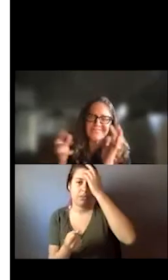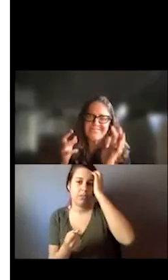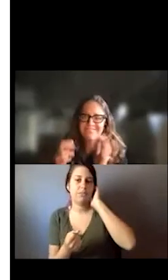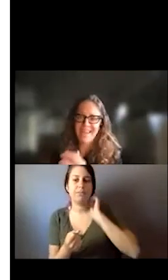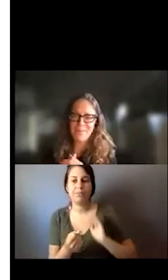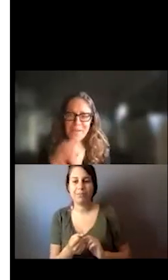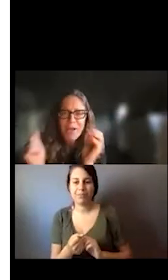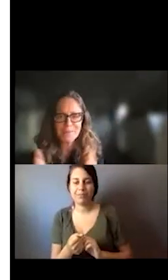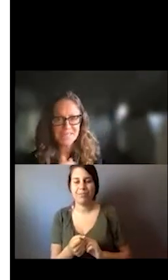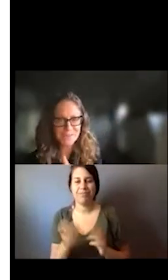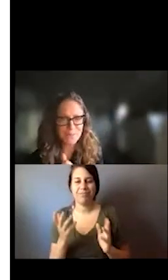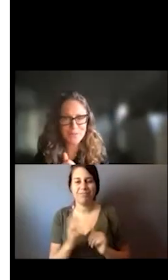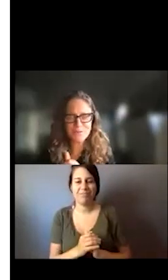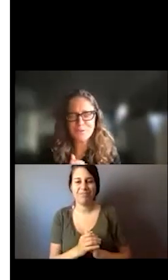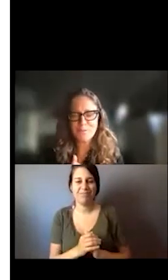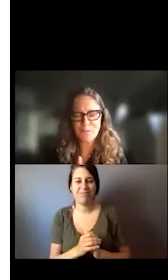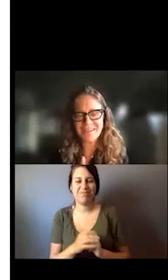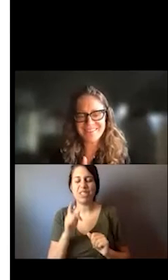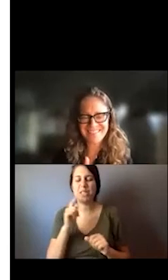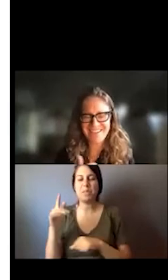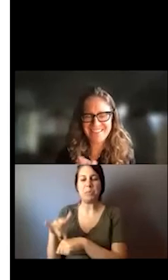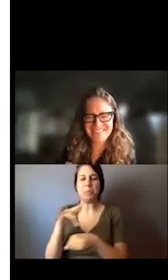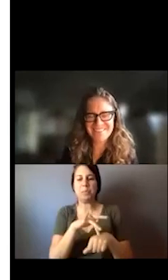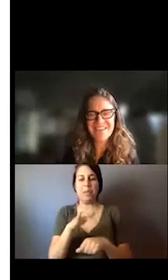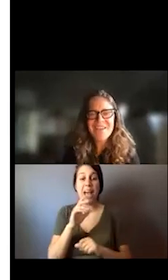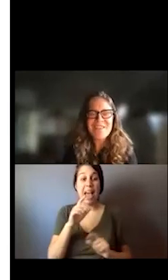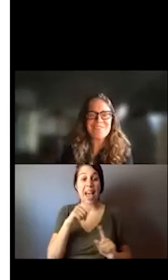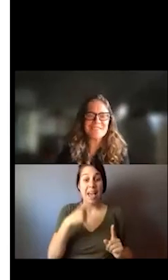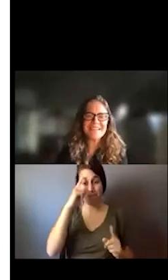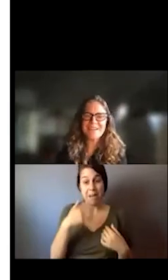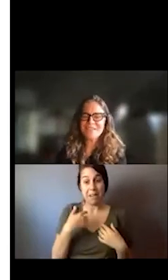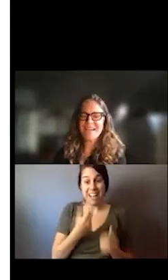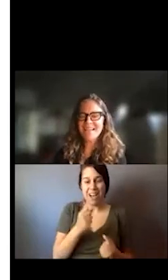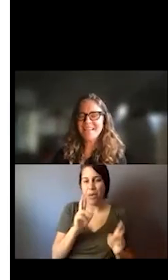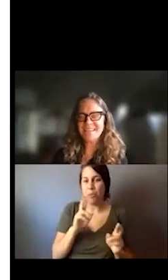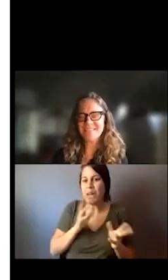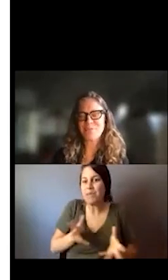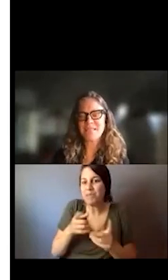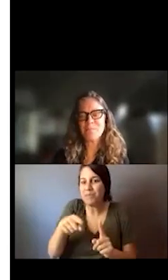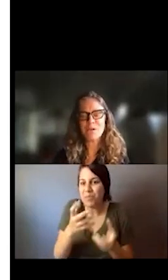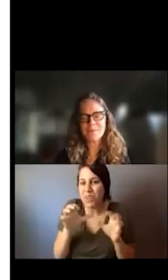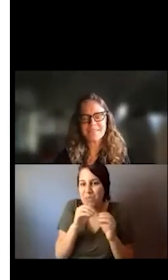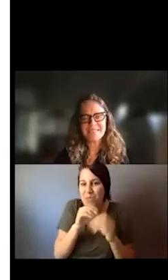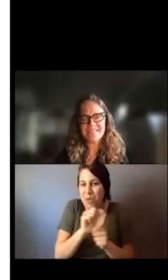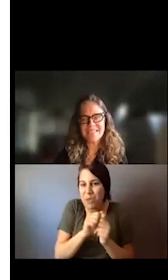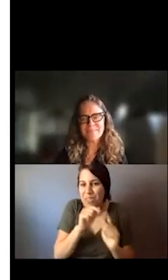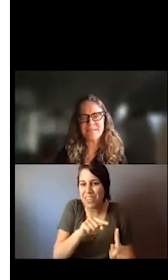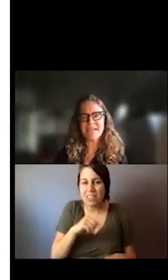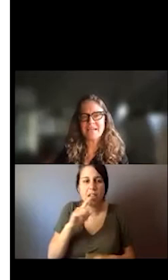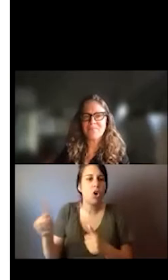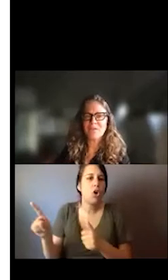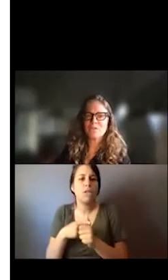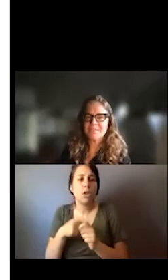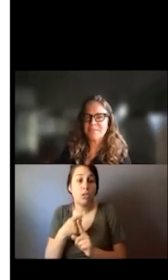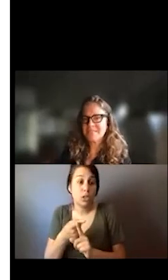to kind of whet your appetite, hopefully, for doing more work in this area. So the first study I'll just highlight is from Seth Berkowitz's